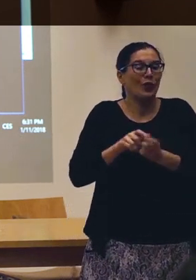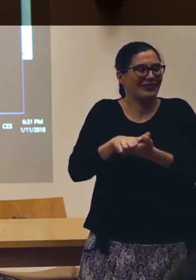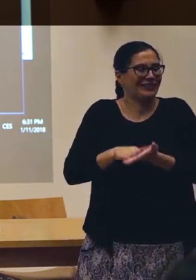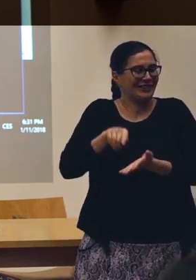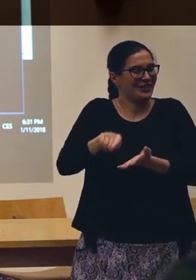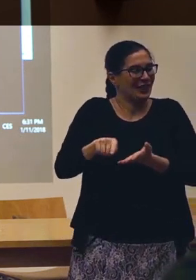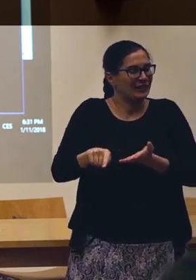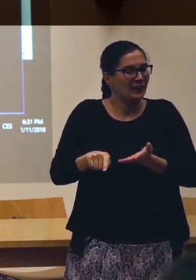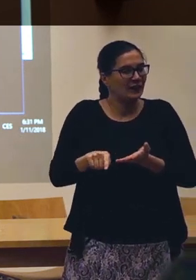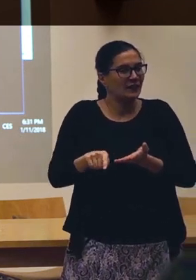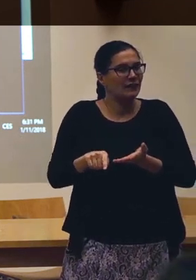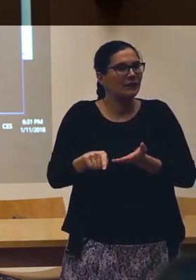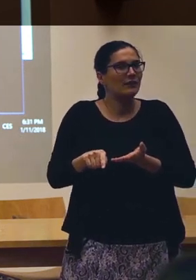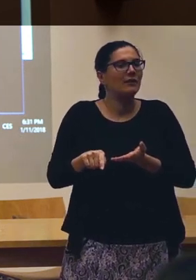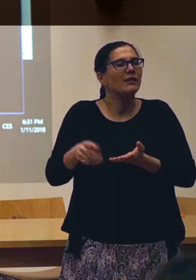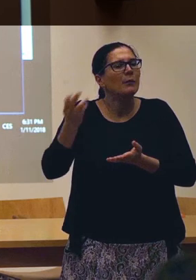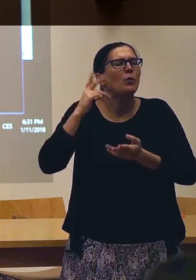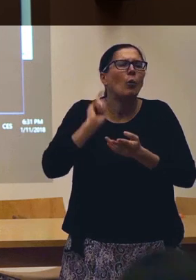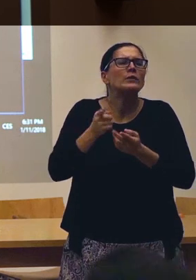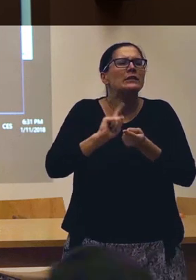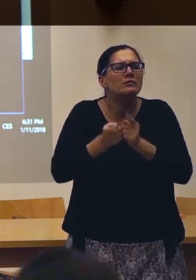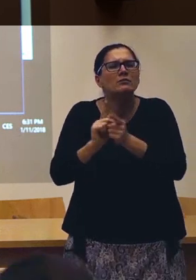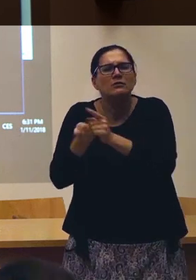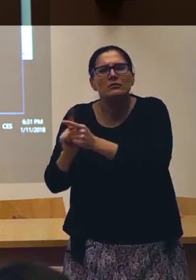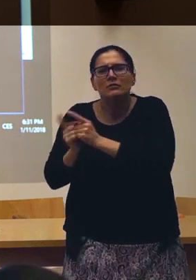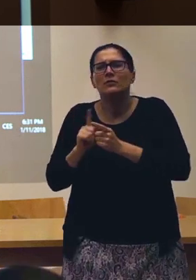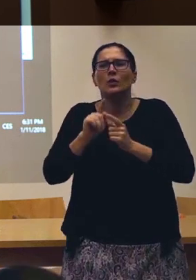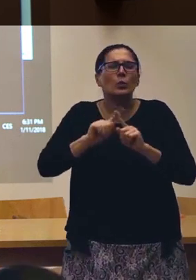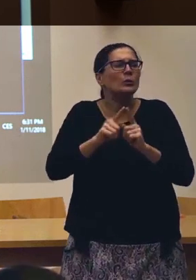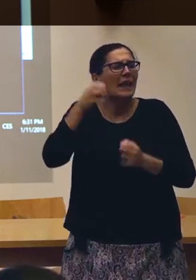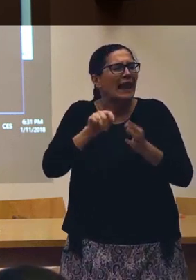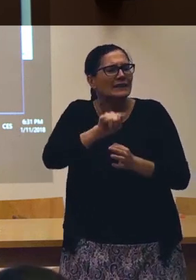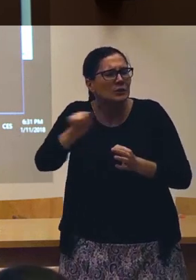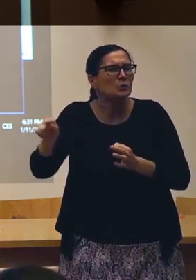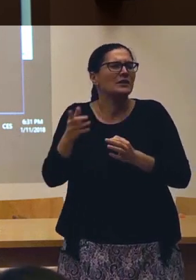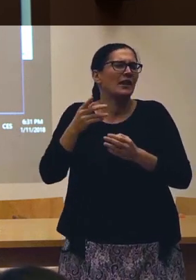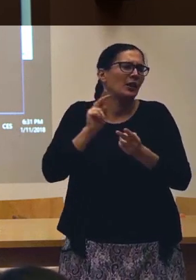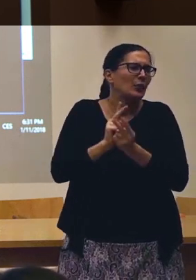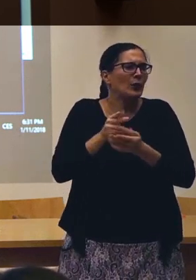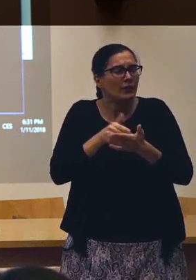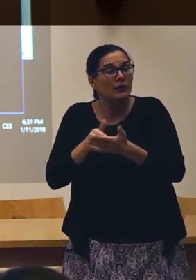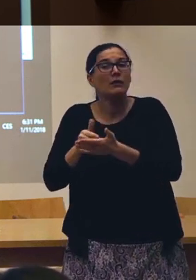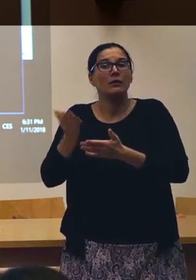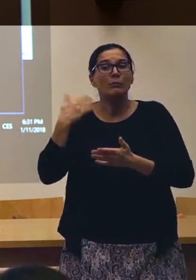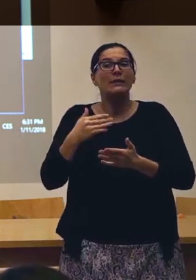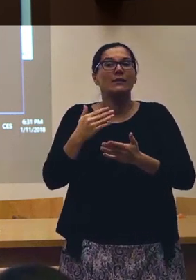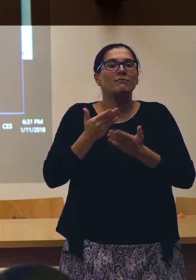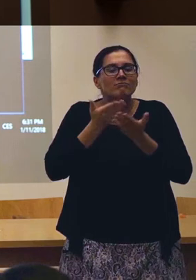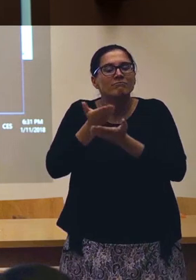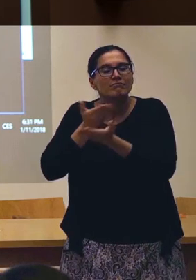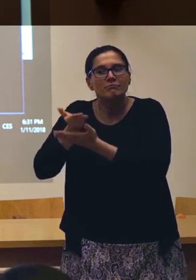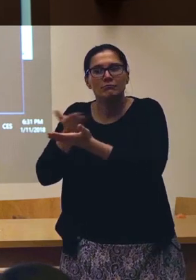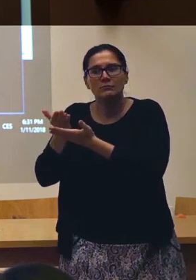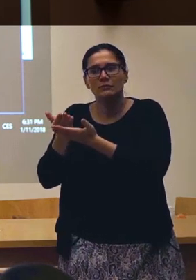really communication with the visitor as an equal person. So that's most of the time the mediation in the museum